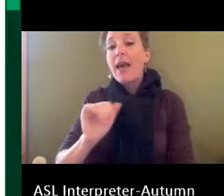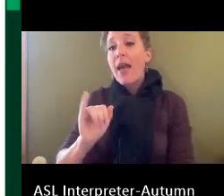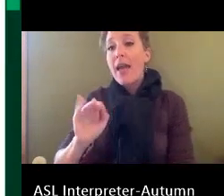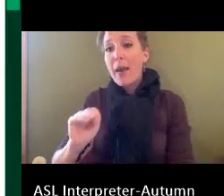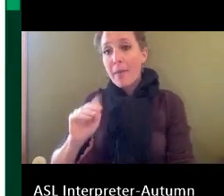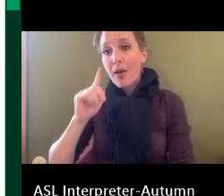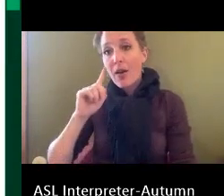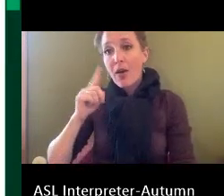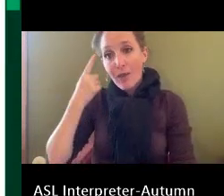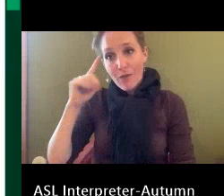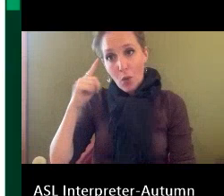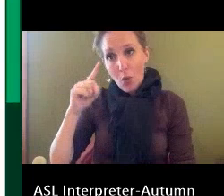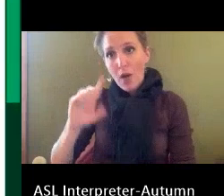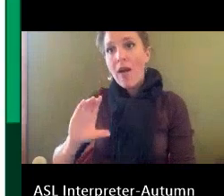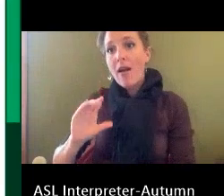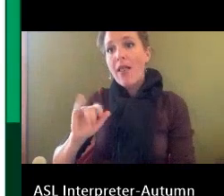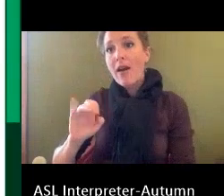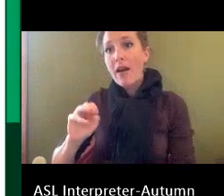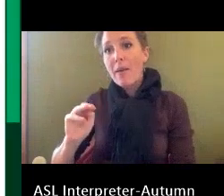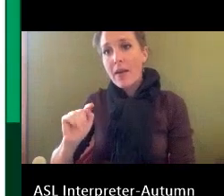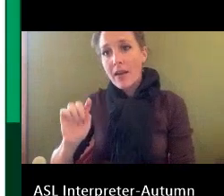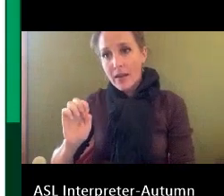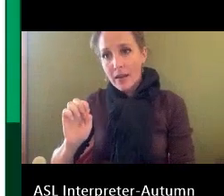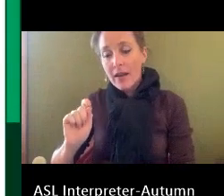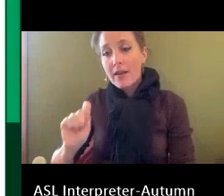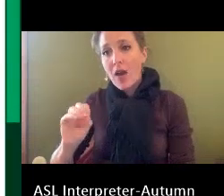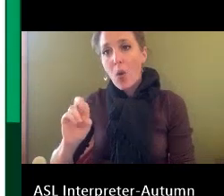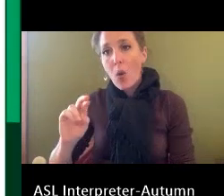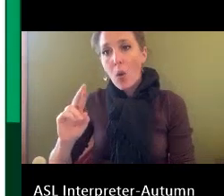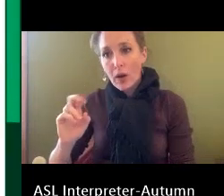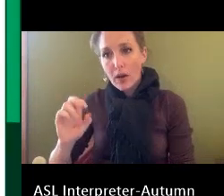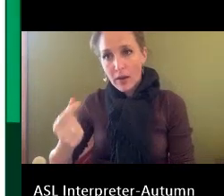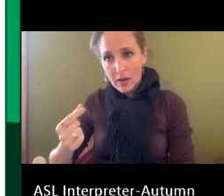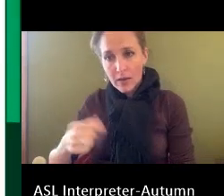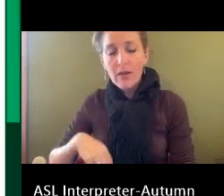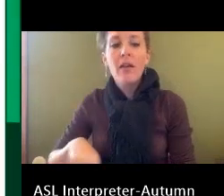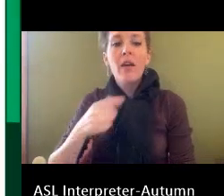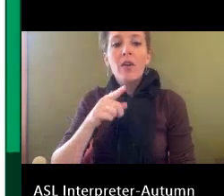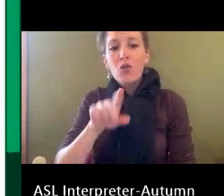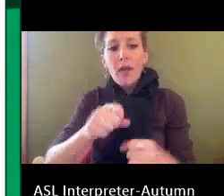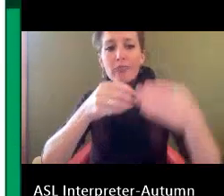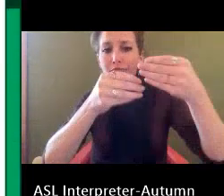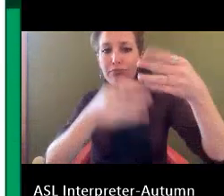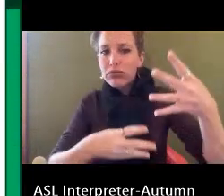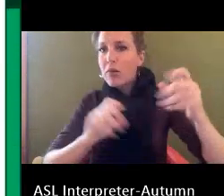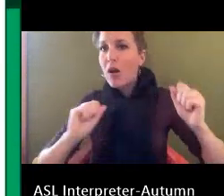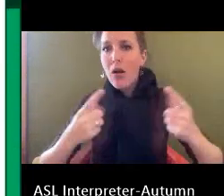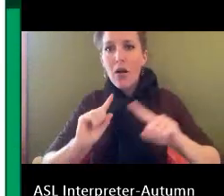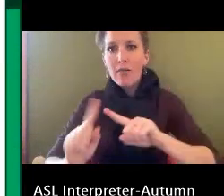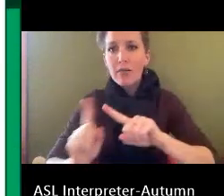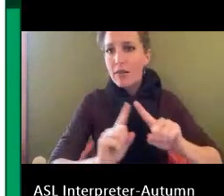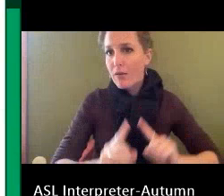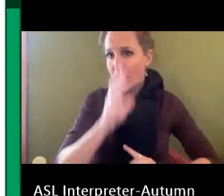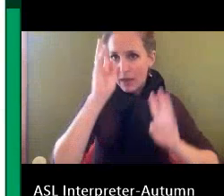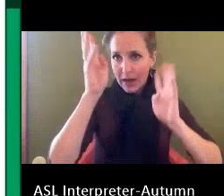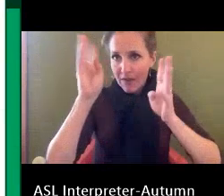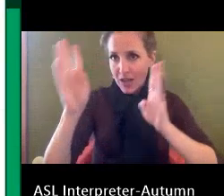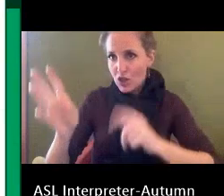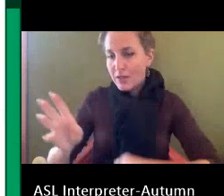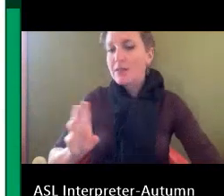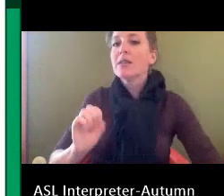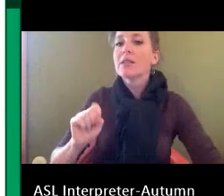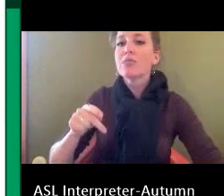this in the chat as well, you can get a list of all of the different innovation sprints that are currently taking